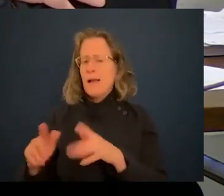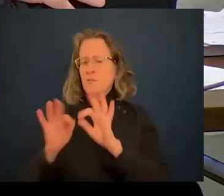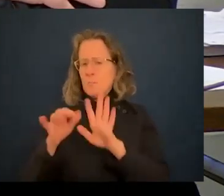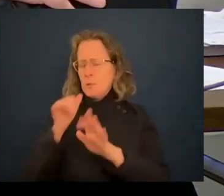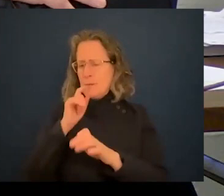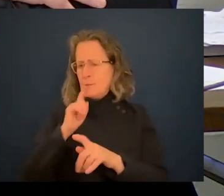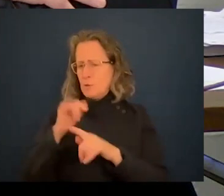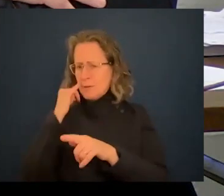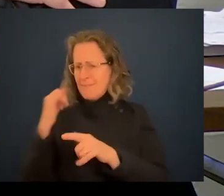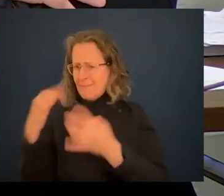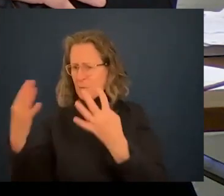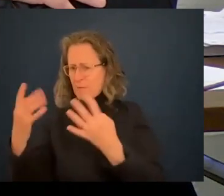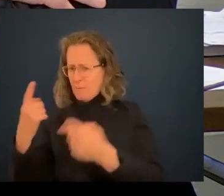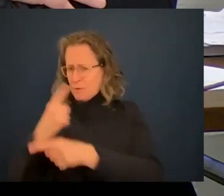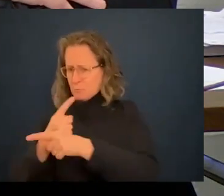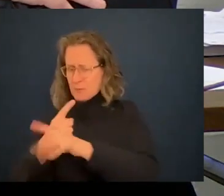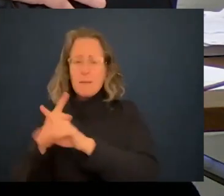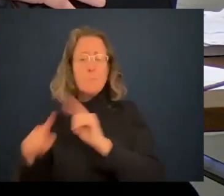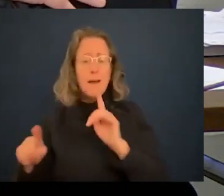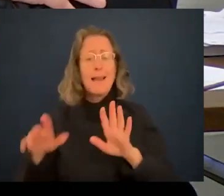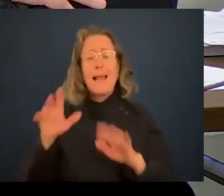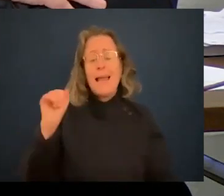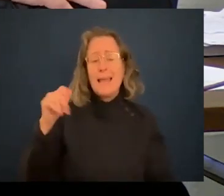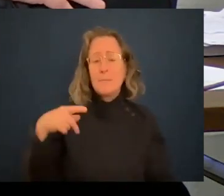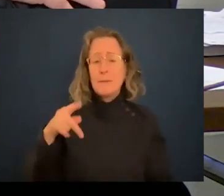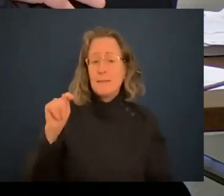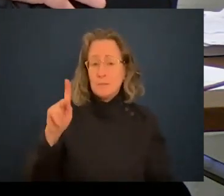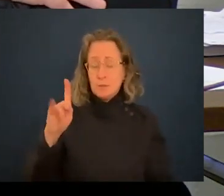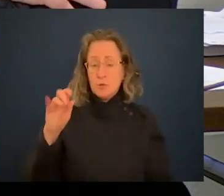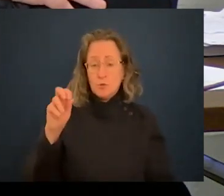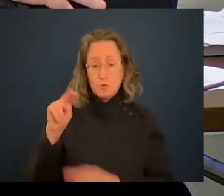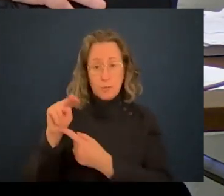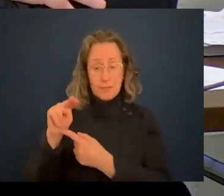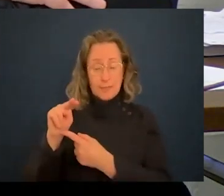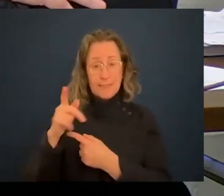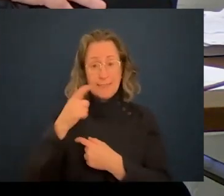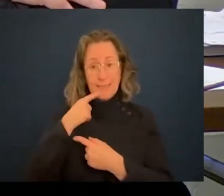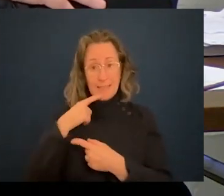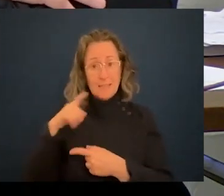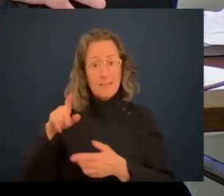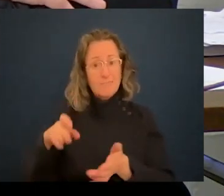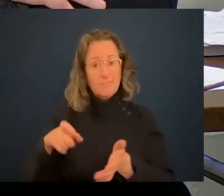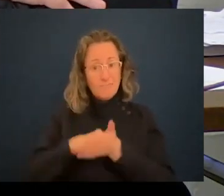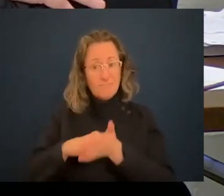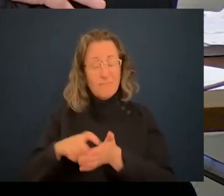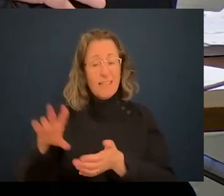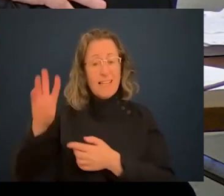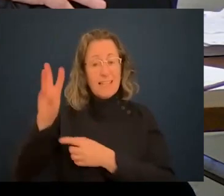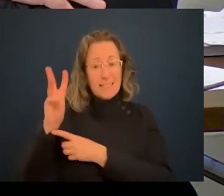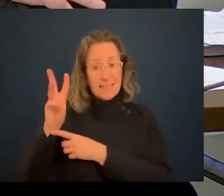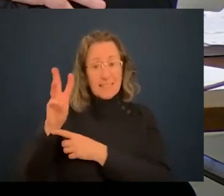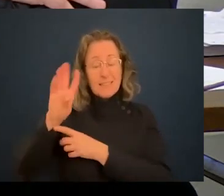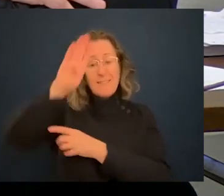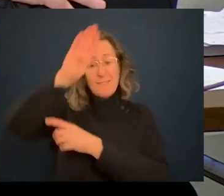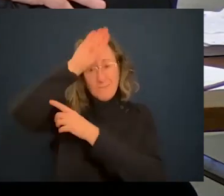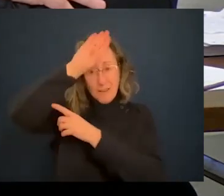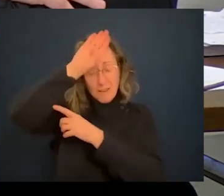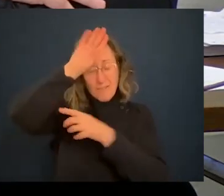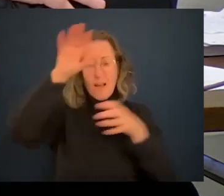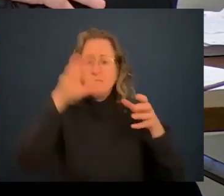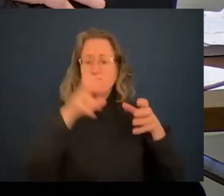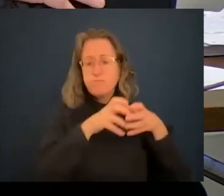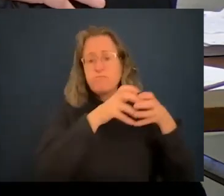States is we want it so we have six firefighters at a minimum rolling into a structure fire